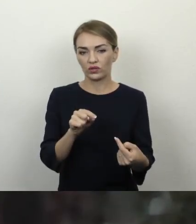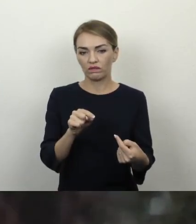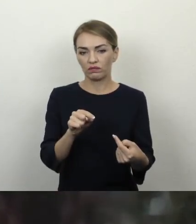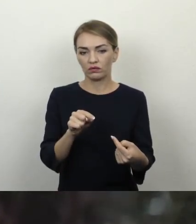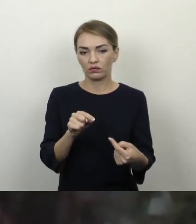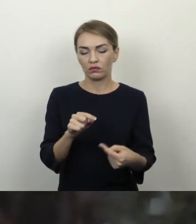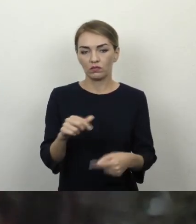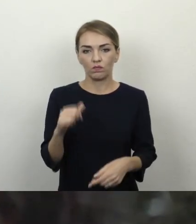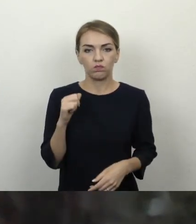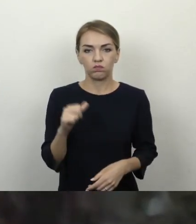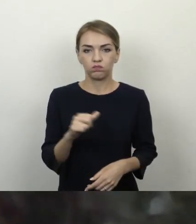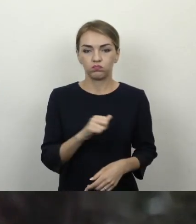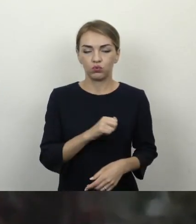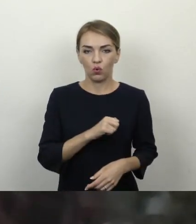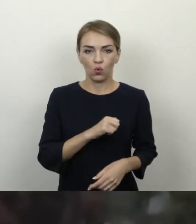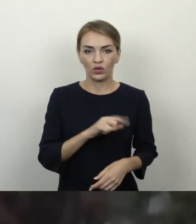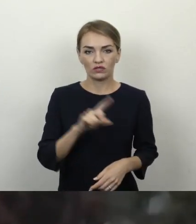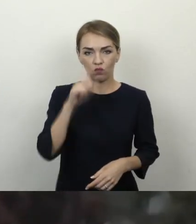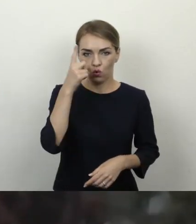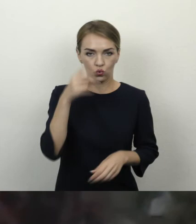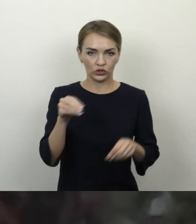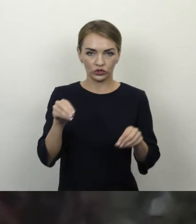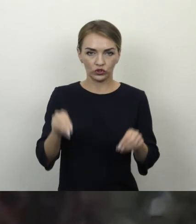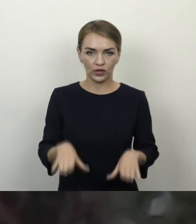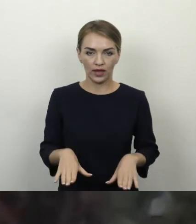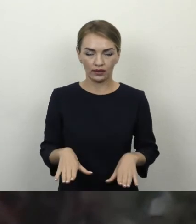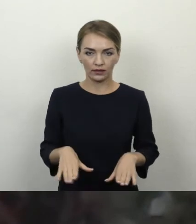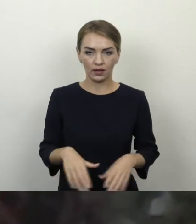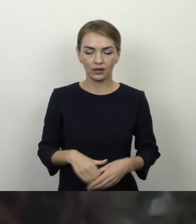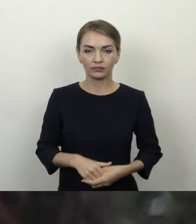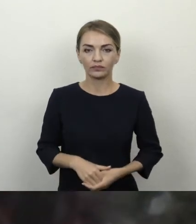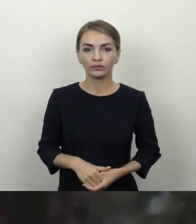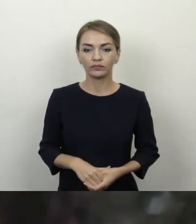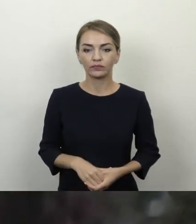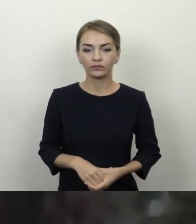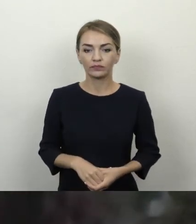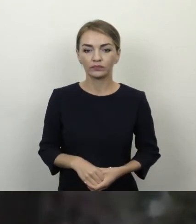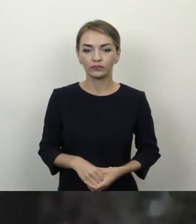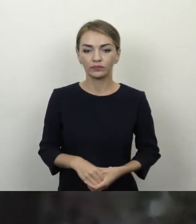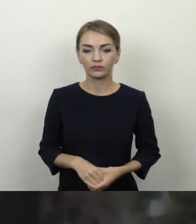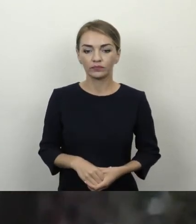guarantees against arbitrary decision were not provided.